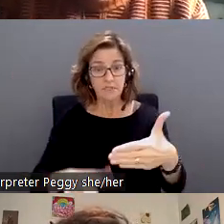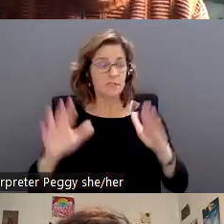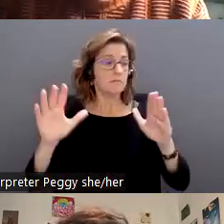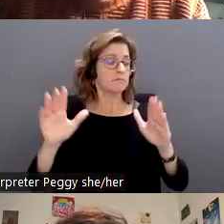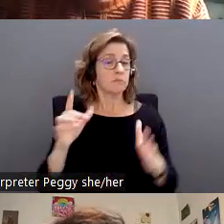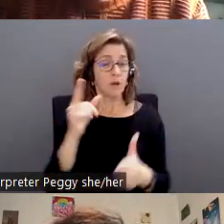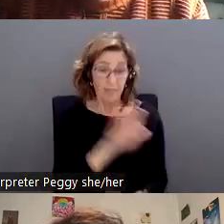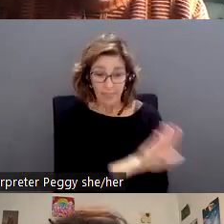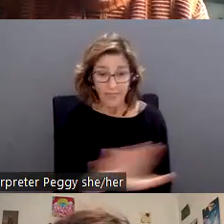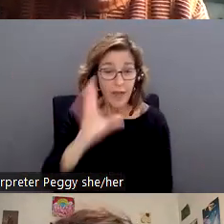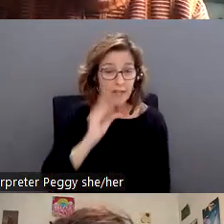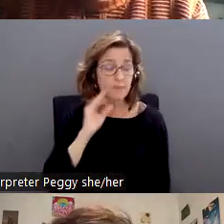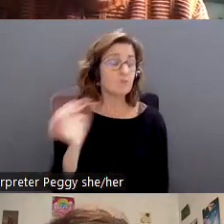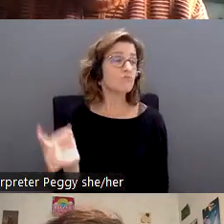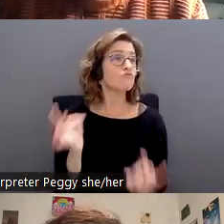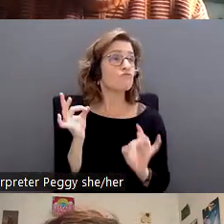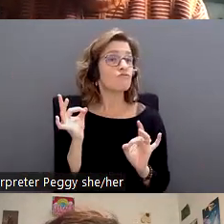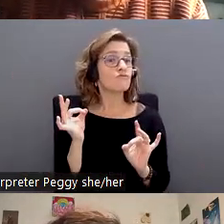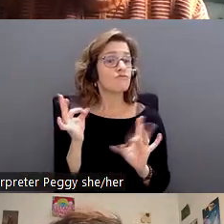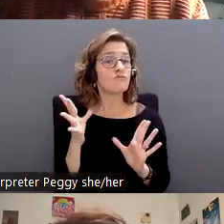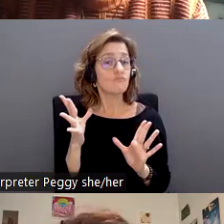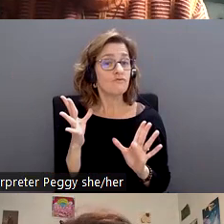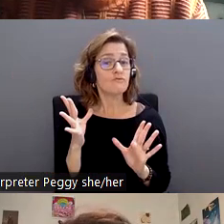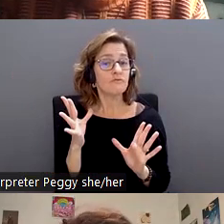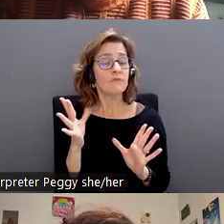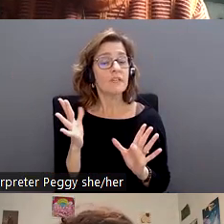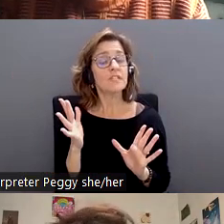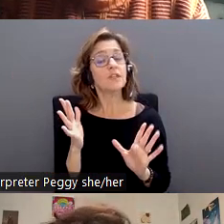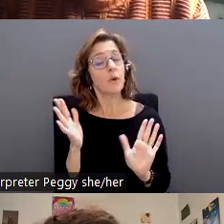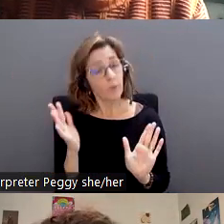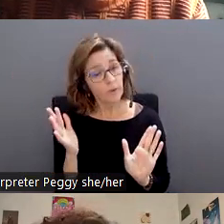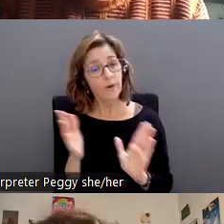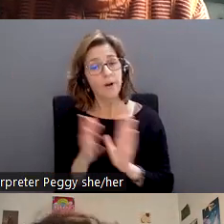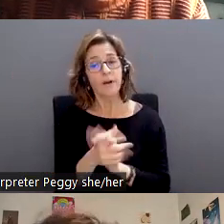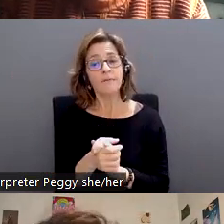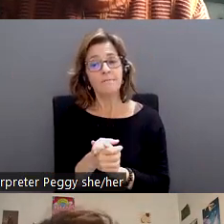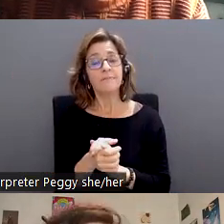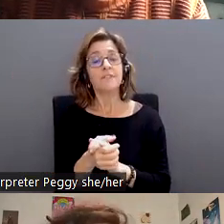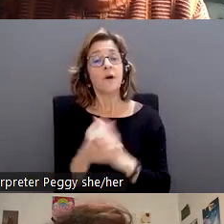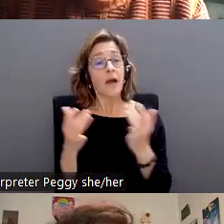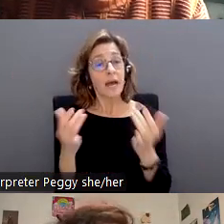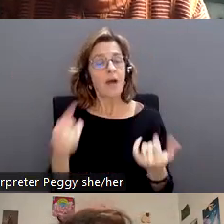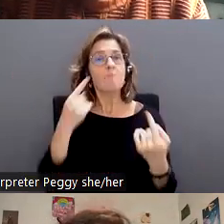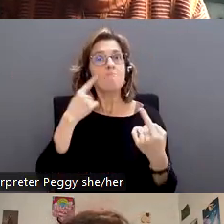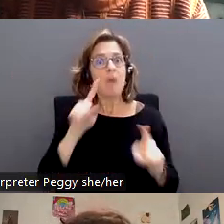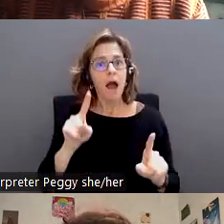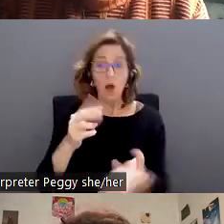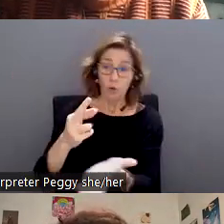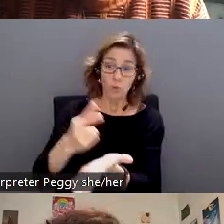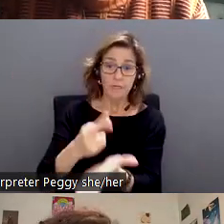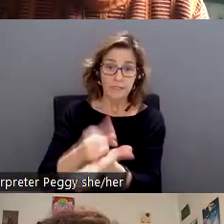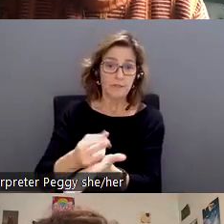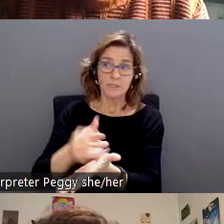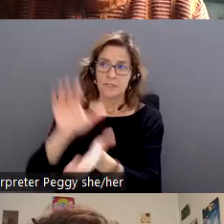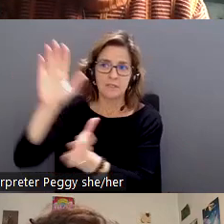the resources to make change, finally. Coming